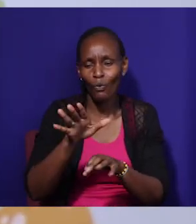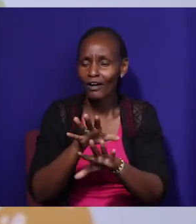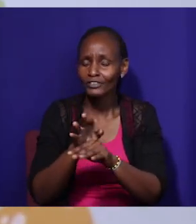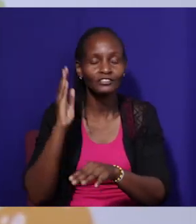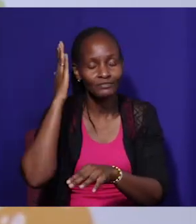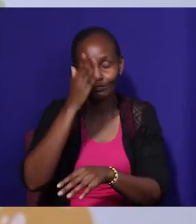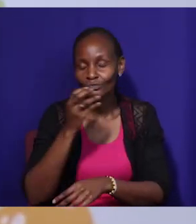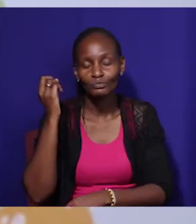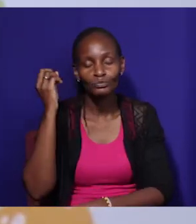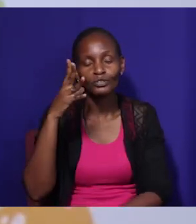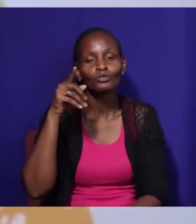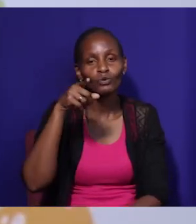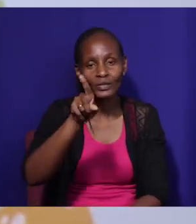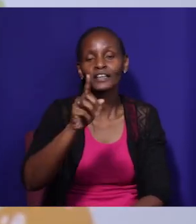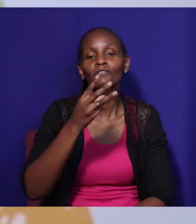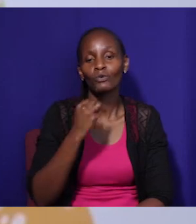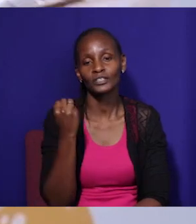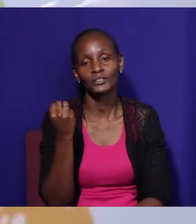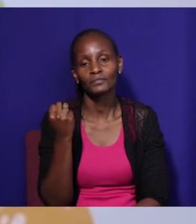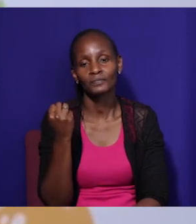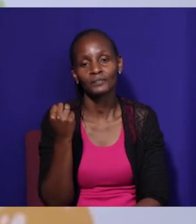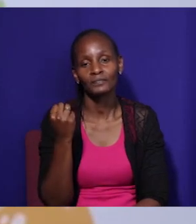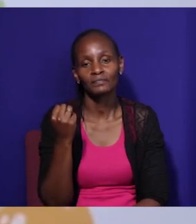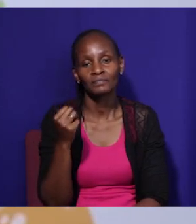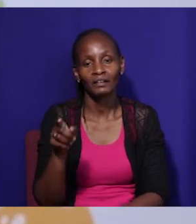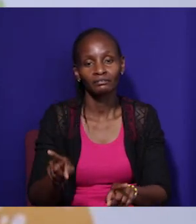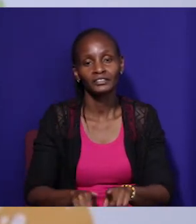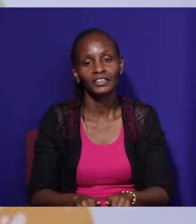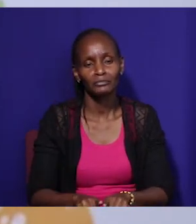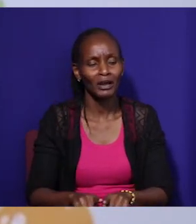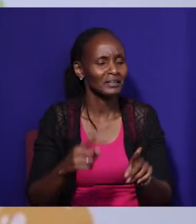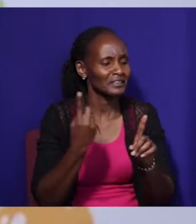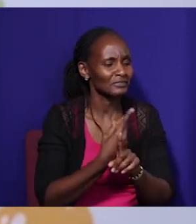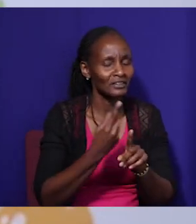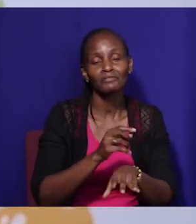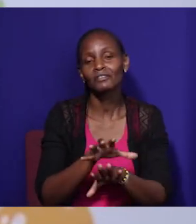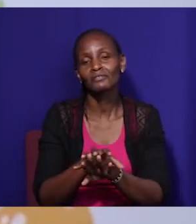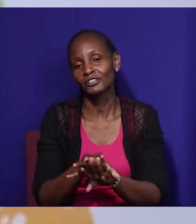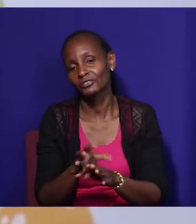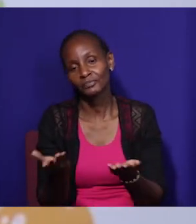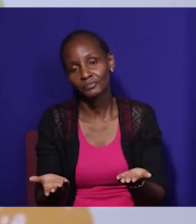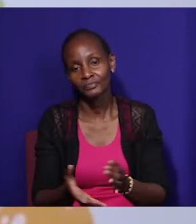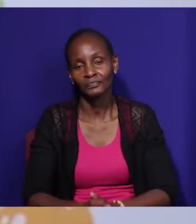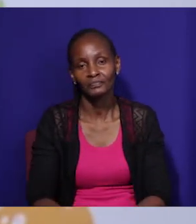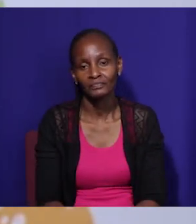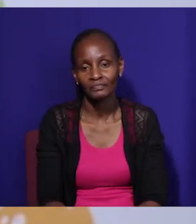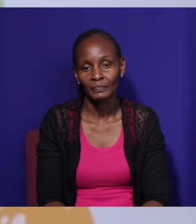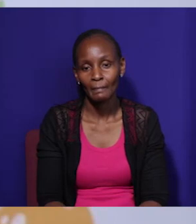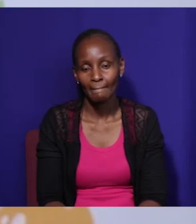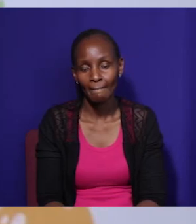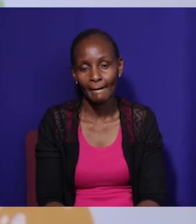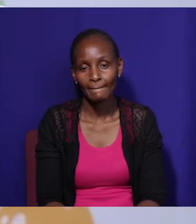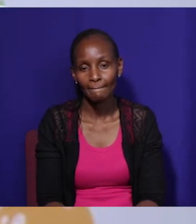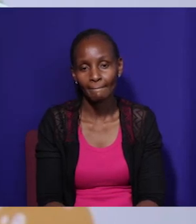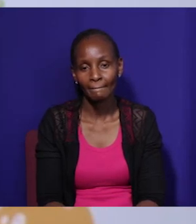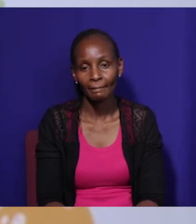as beautiful as you would like it to be. You can make a swordfish, goldfish, it's up to you.